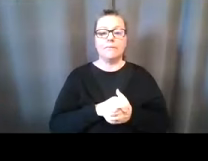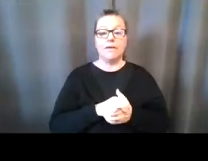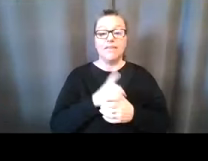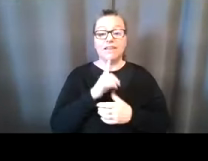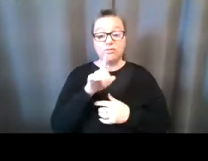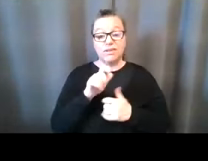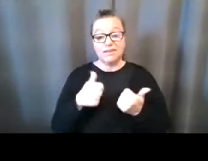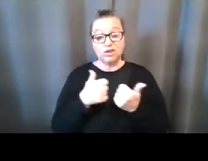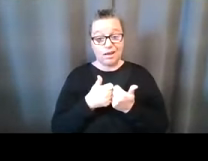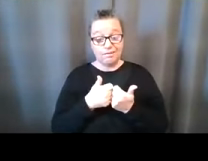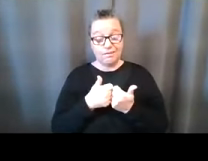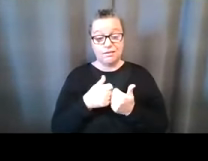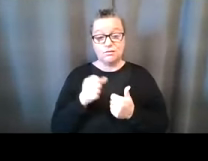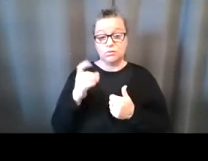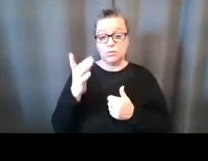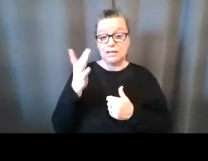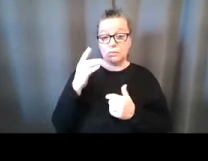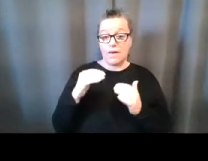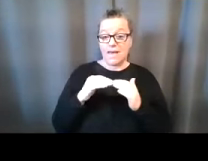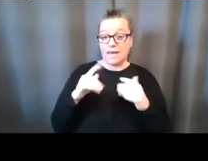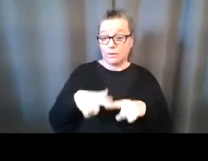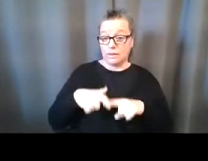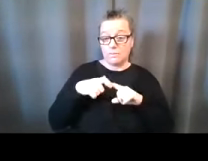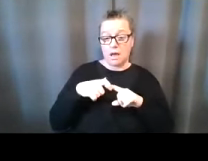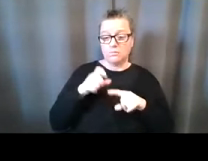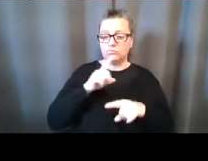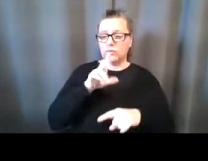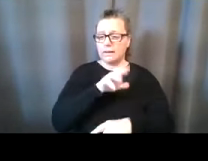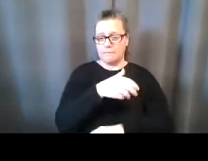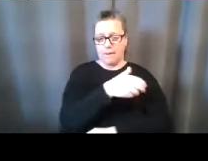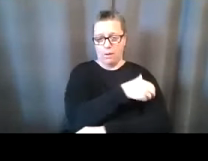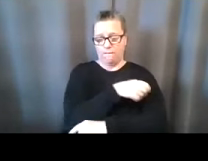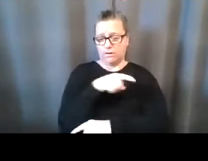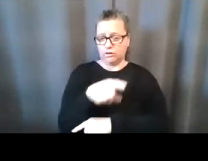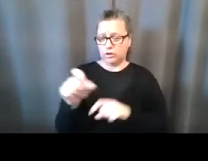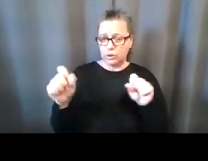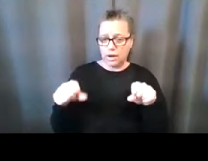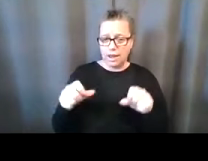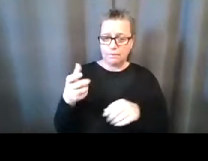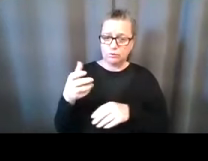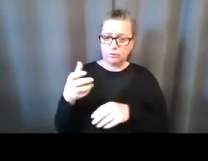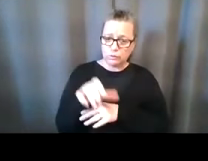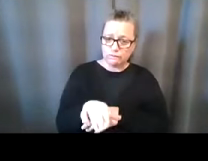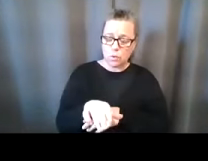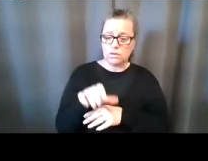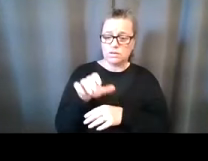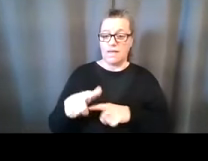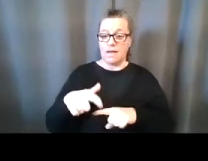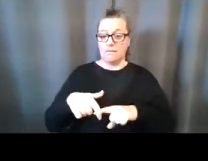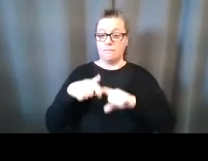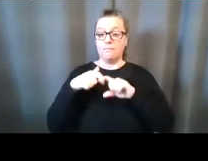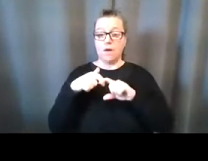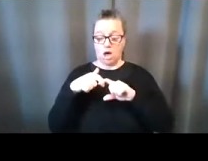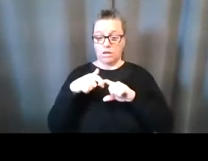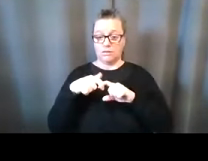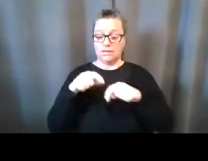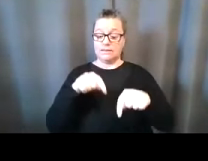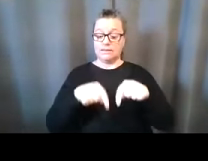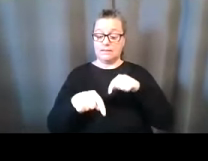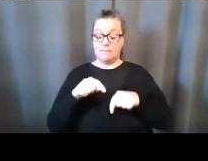that we had. And that's why the equity pause is so powerful, because you are able to force that pause, step back